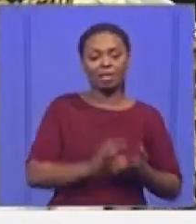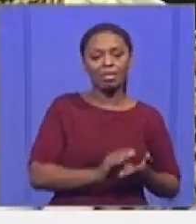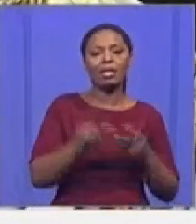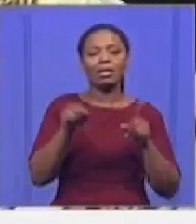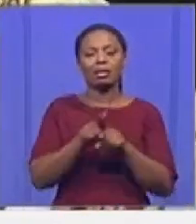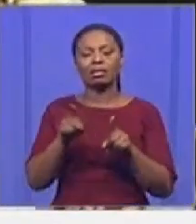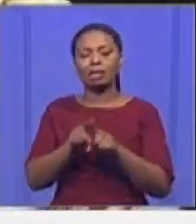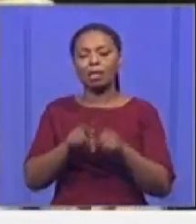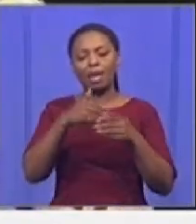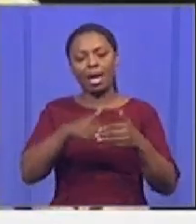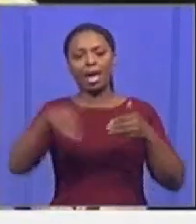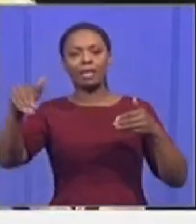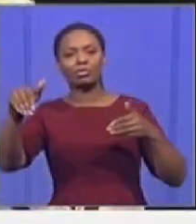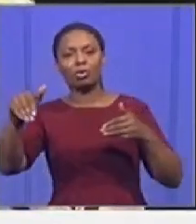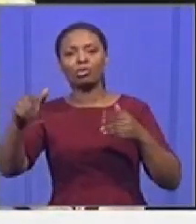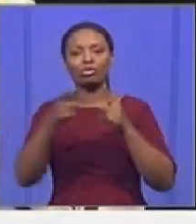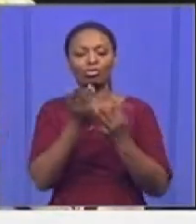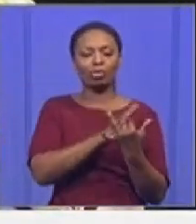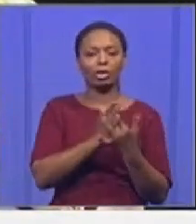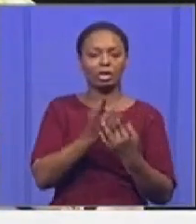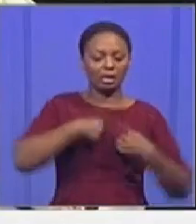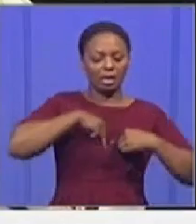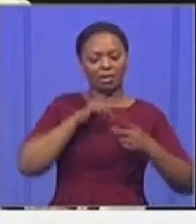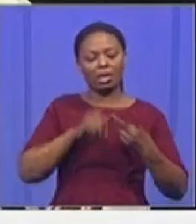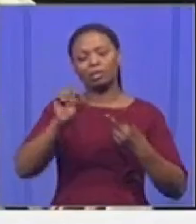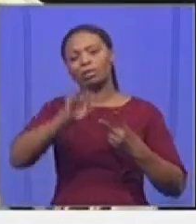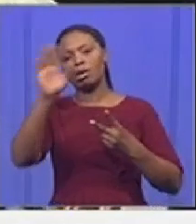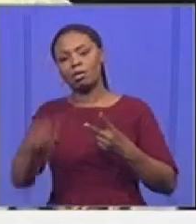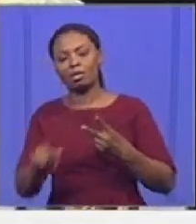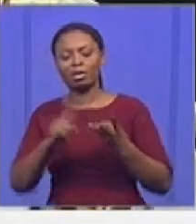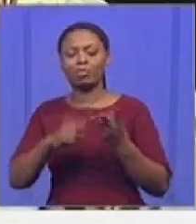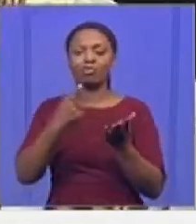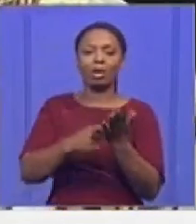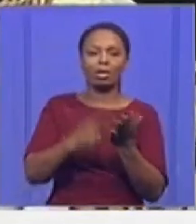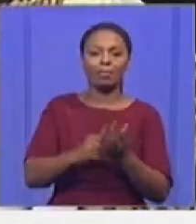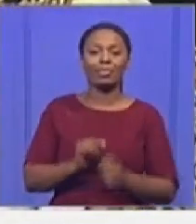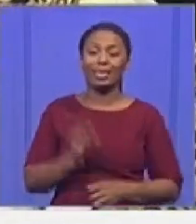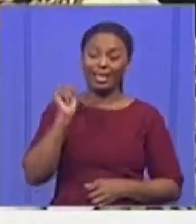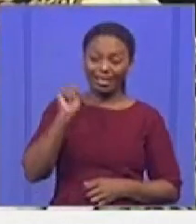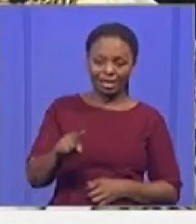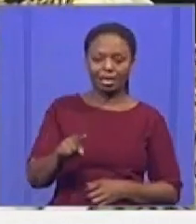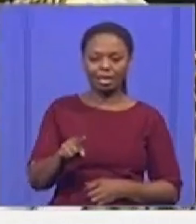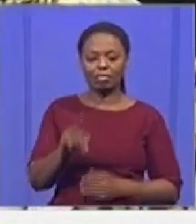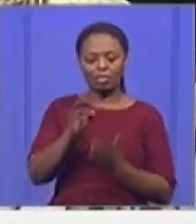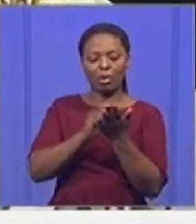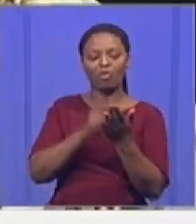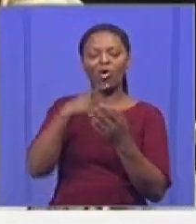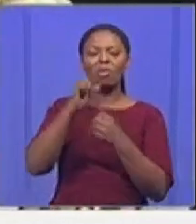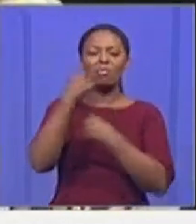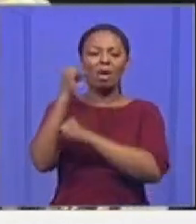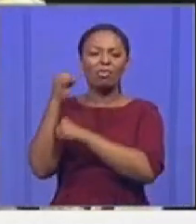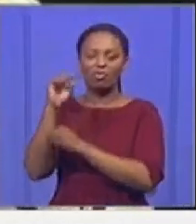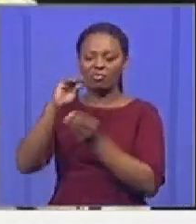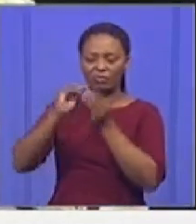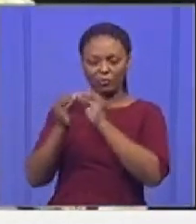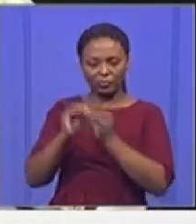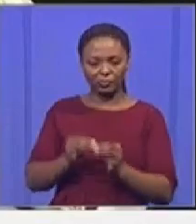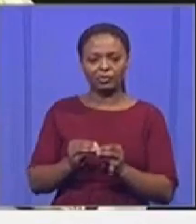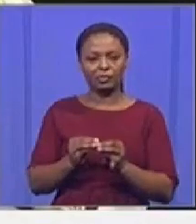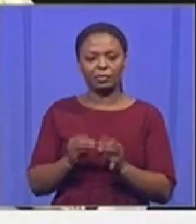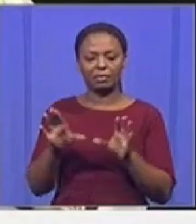and exports between ourselves as South Africa and Uganda, and that was in the manufacturing and advanced